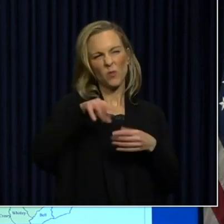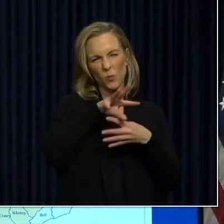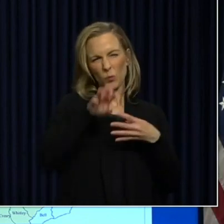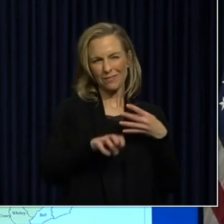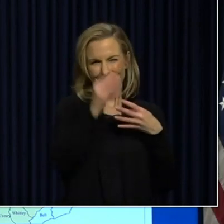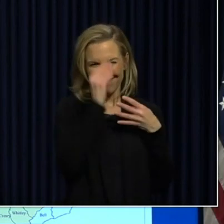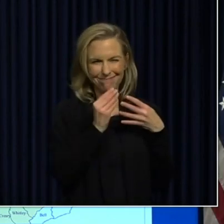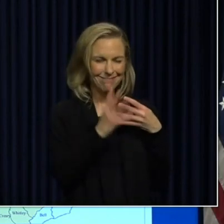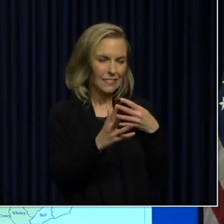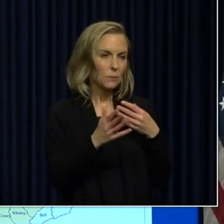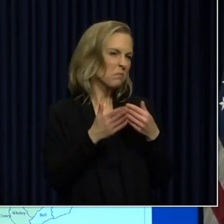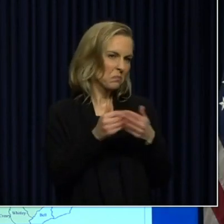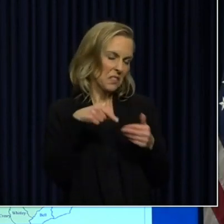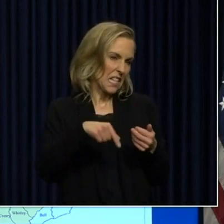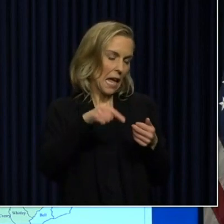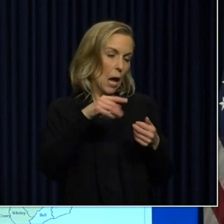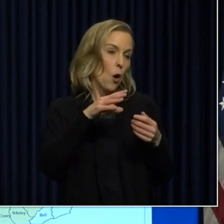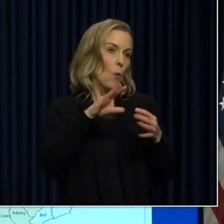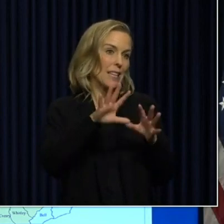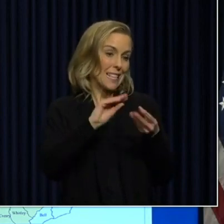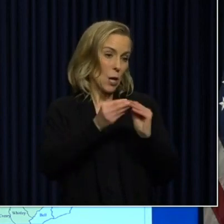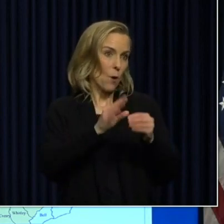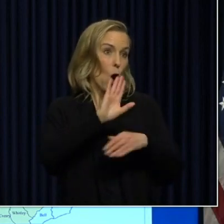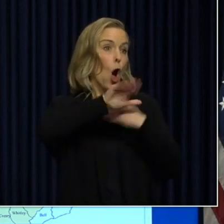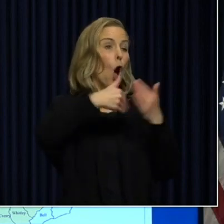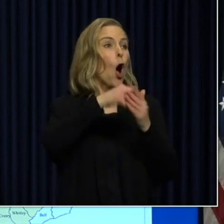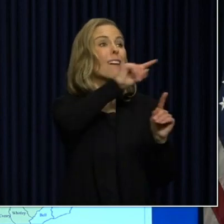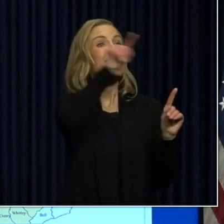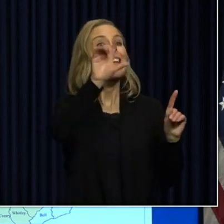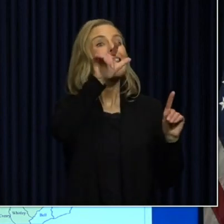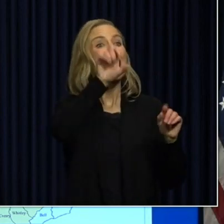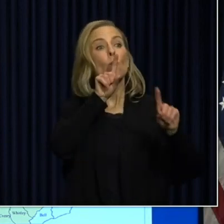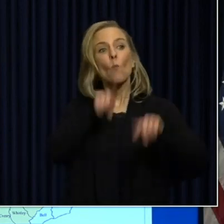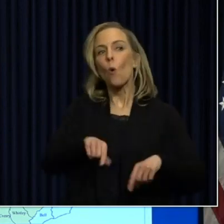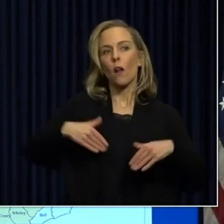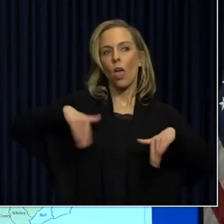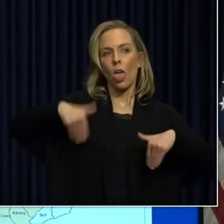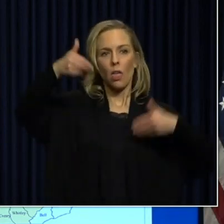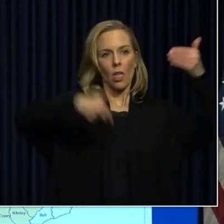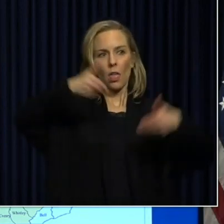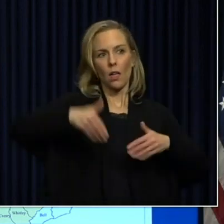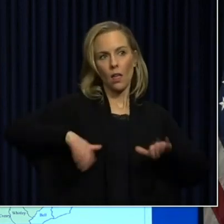so even with these numbers, we don't have all labs reporting. Total tested